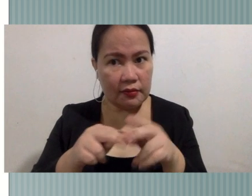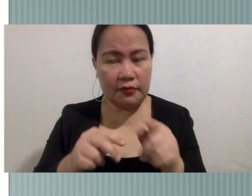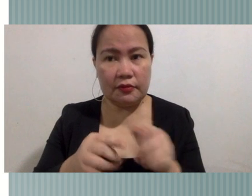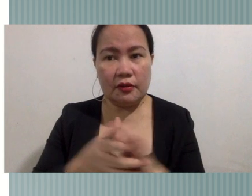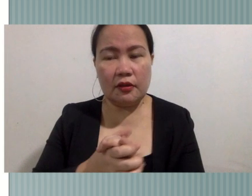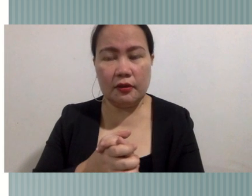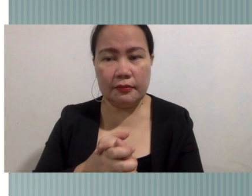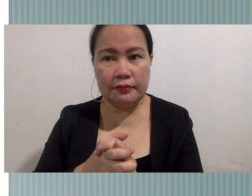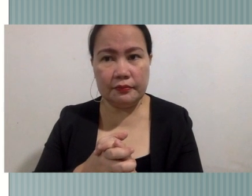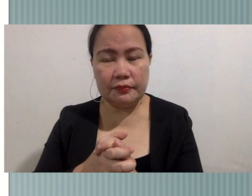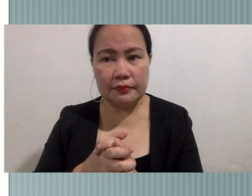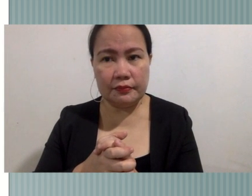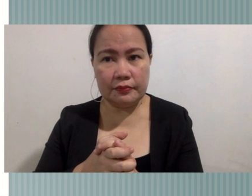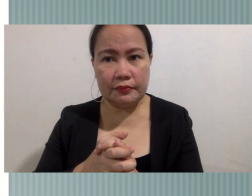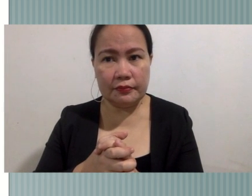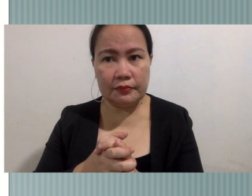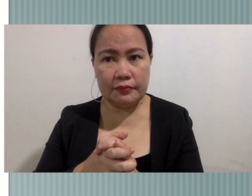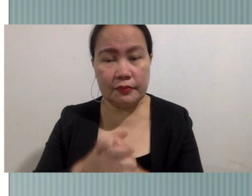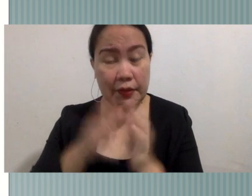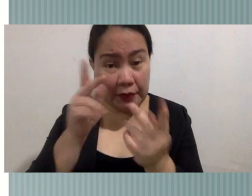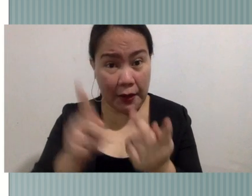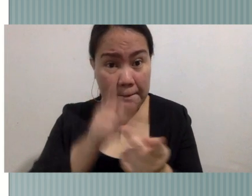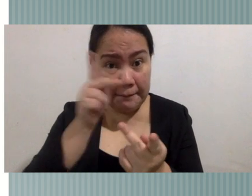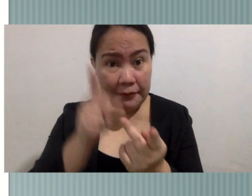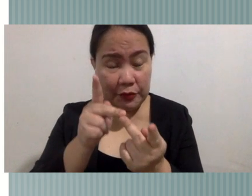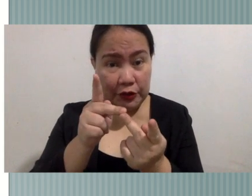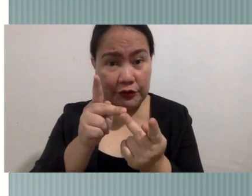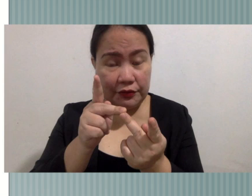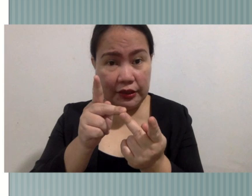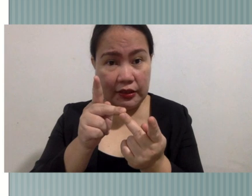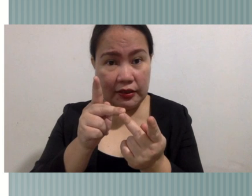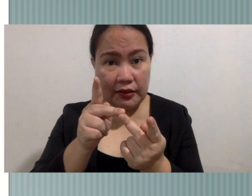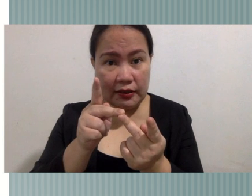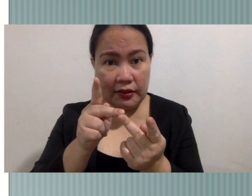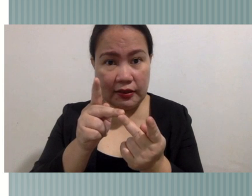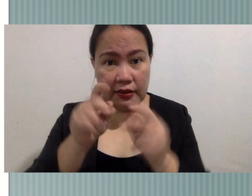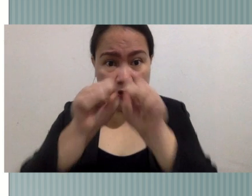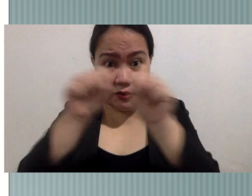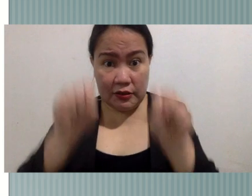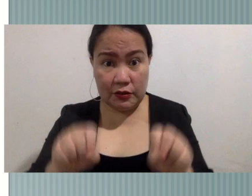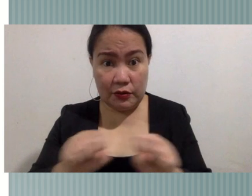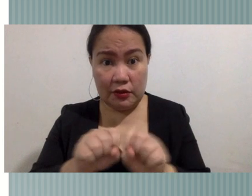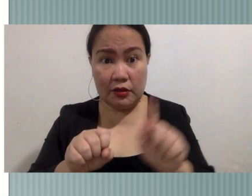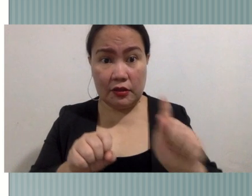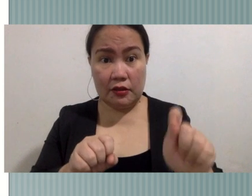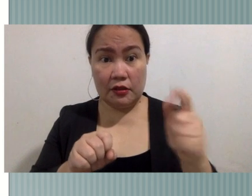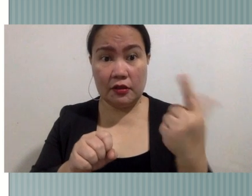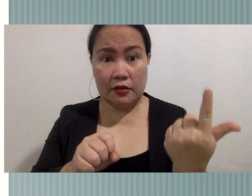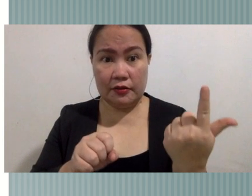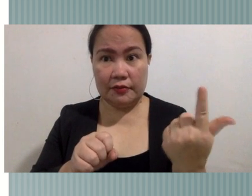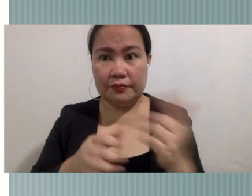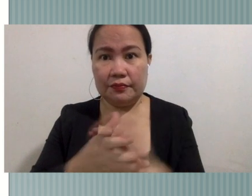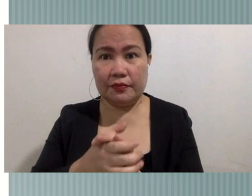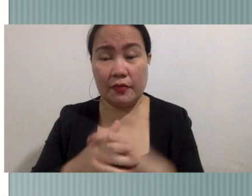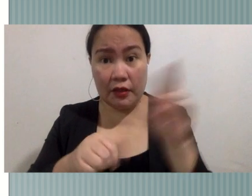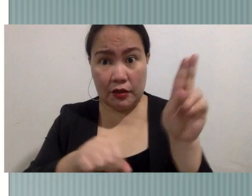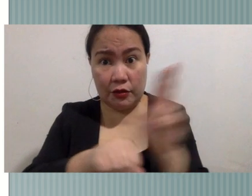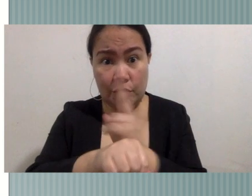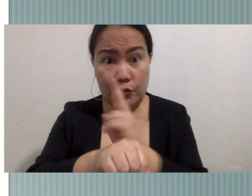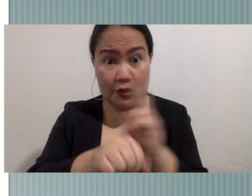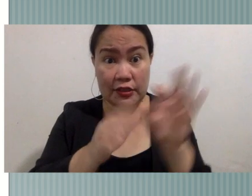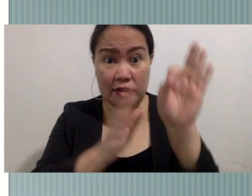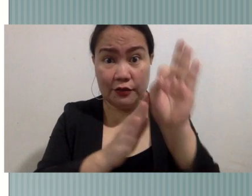sa expression na to para maging perfect squared trinomials? So, gamit yung